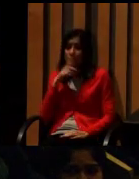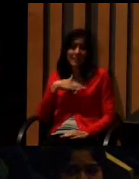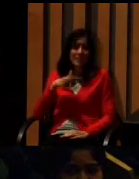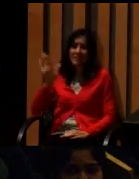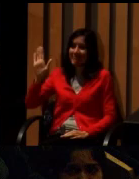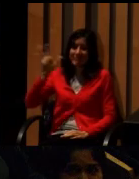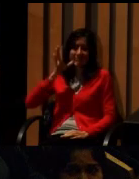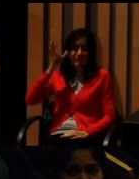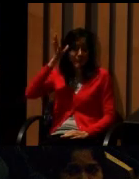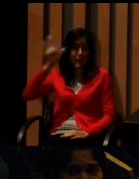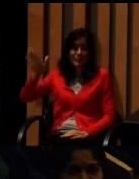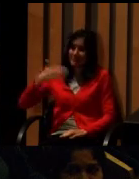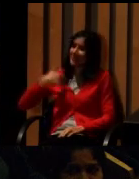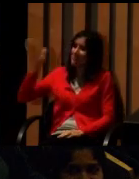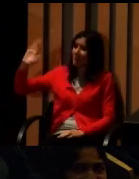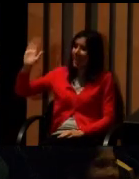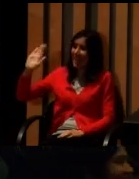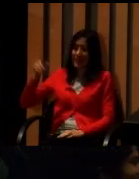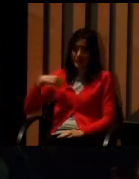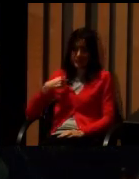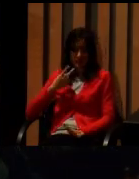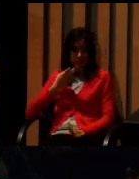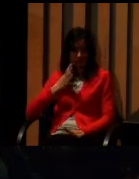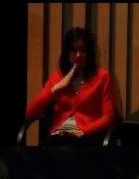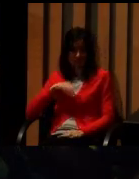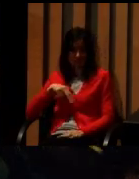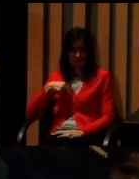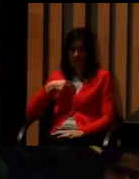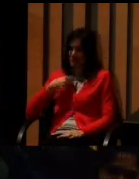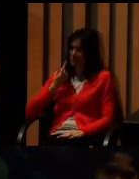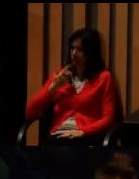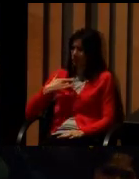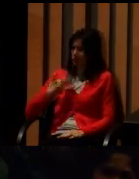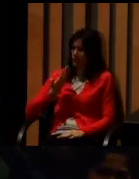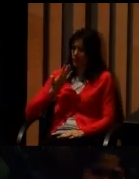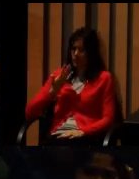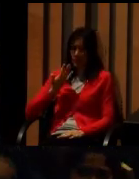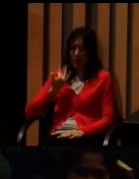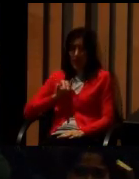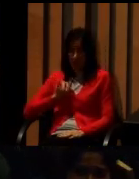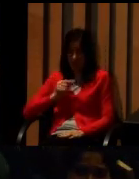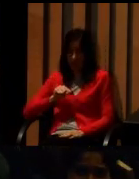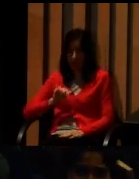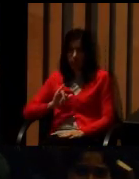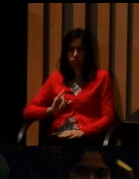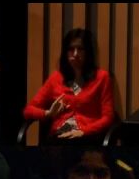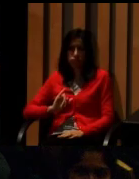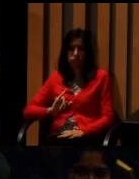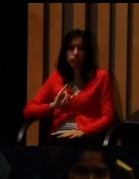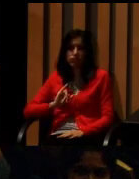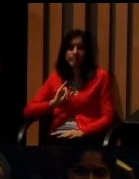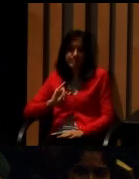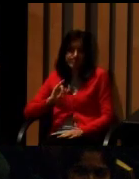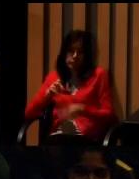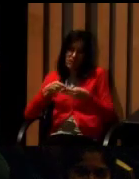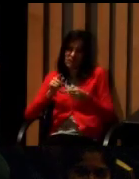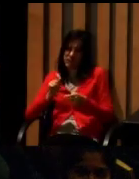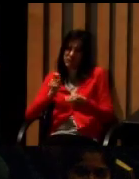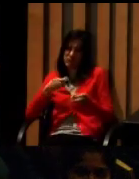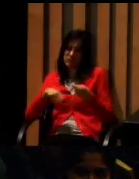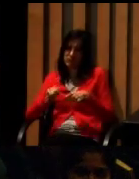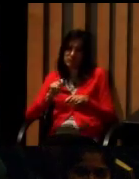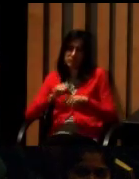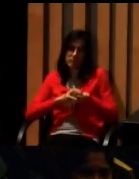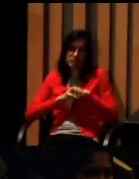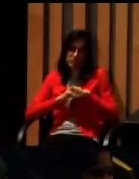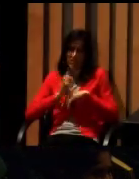they would look at me like, don't talk to me. I'm like, oh. So, but I really think they should change the name, and I think it's really horrible that they decided to keep this